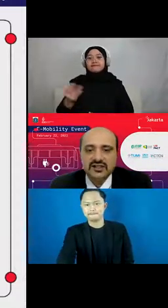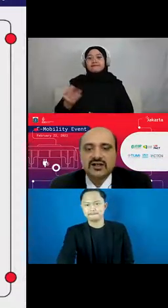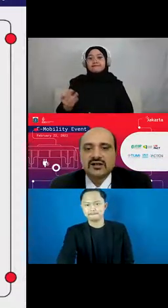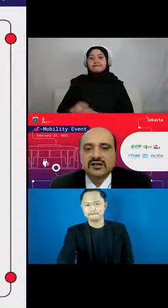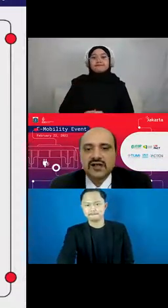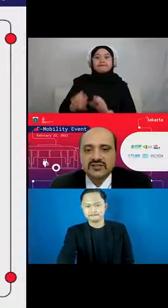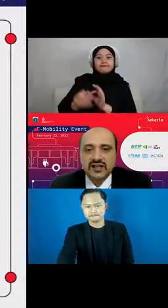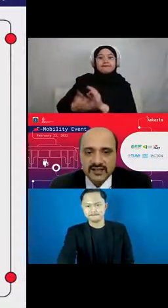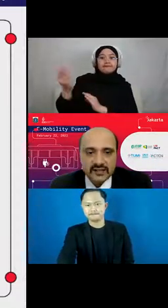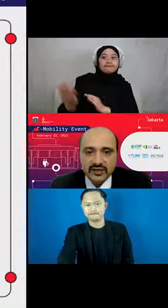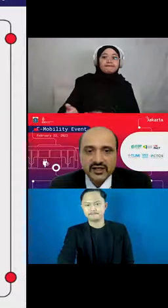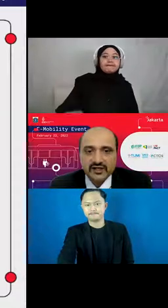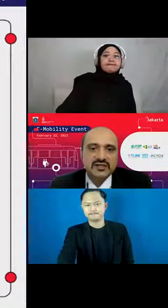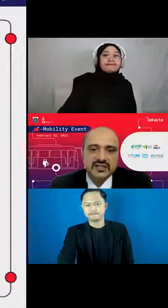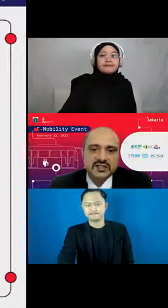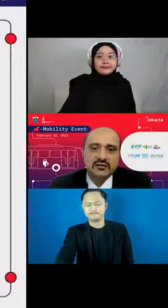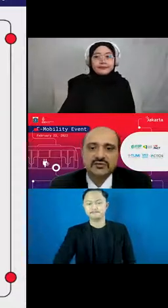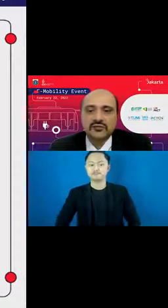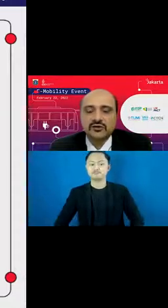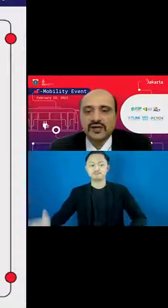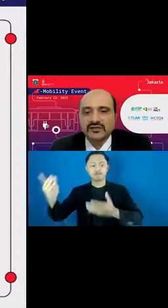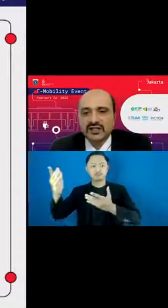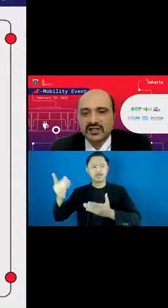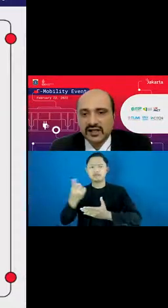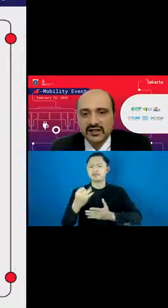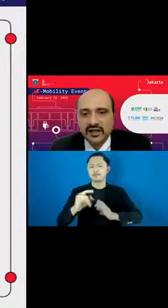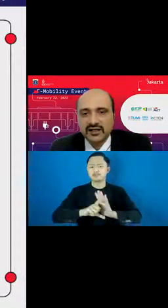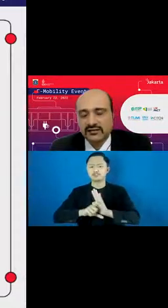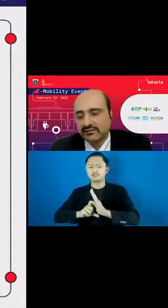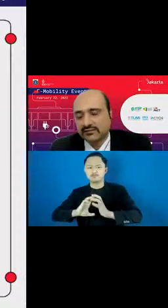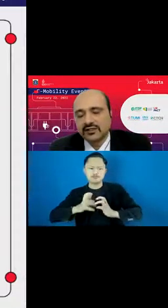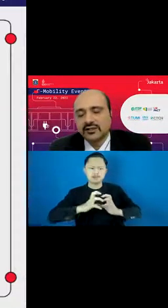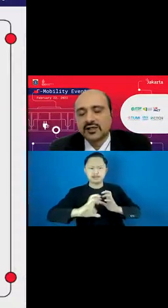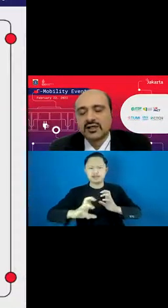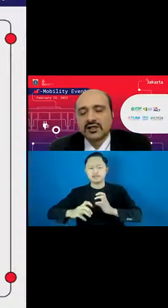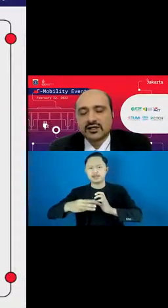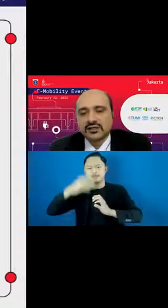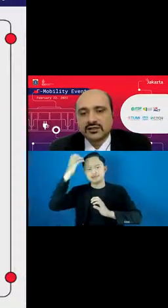buses. As well as hybrid electric buses. Some of them do manufacture